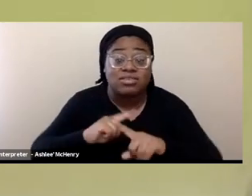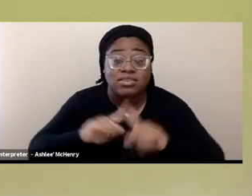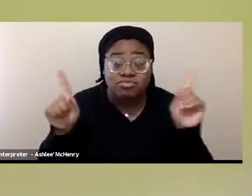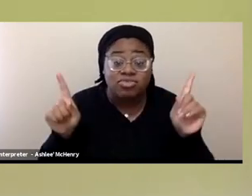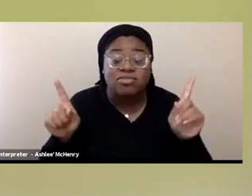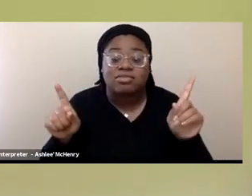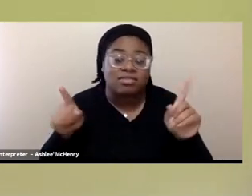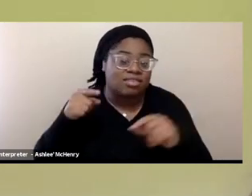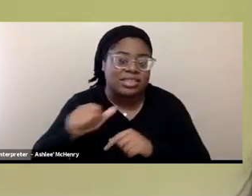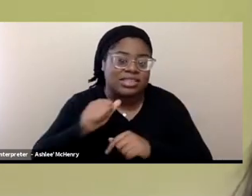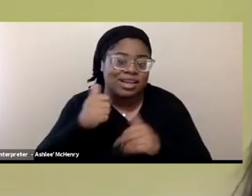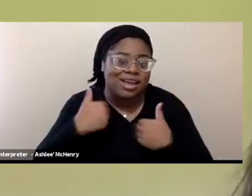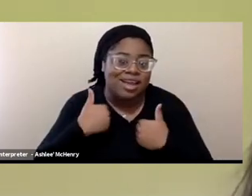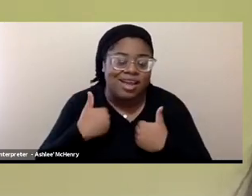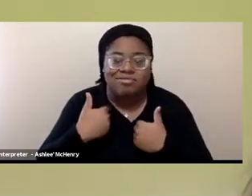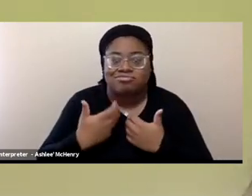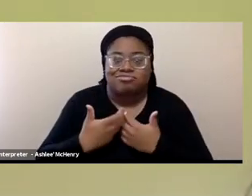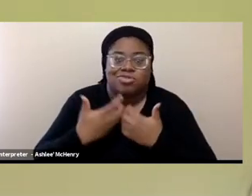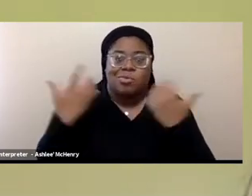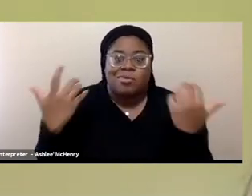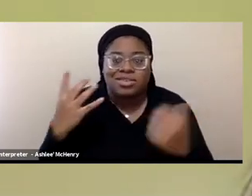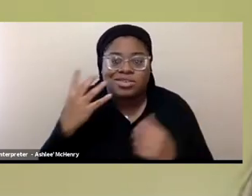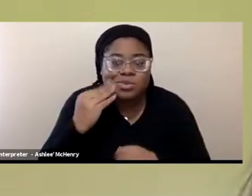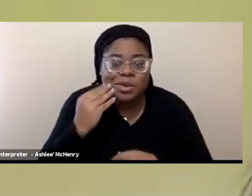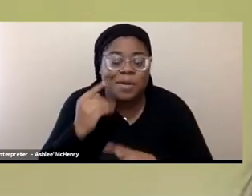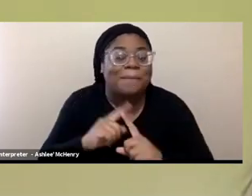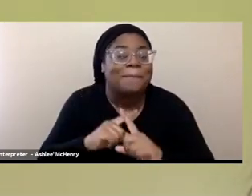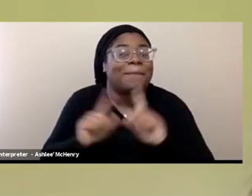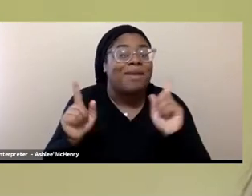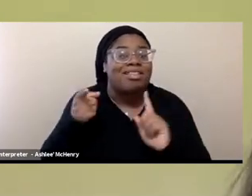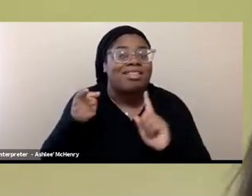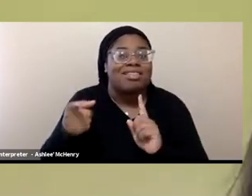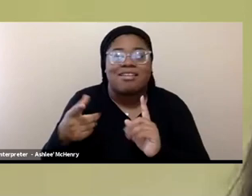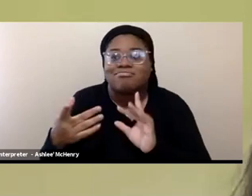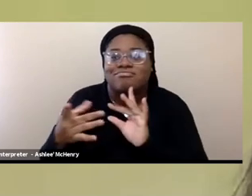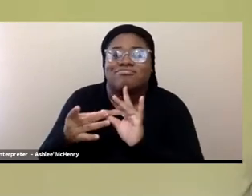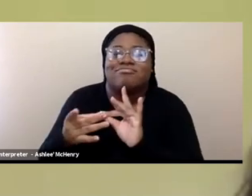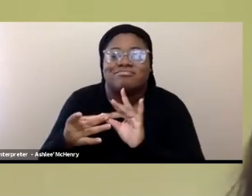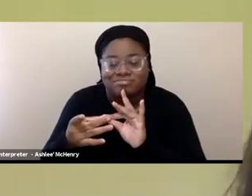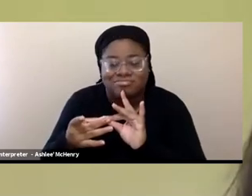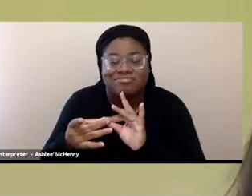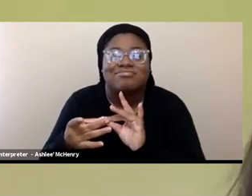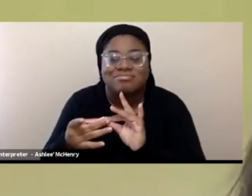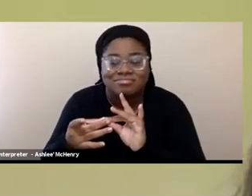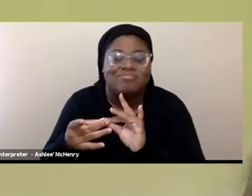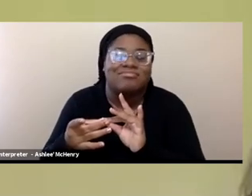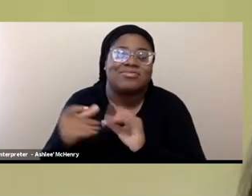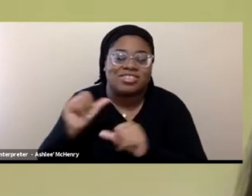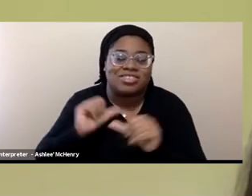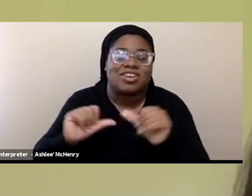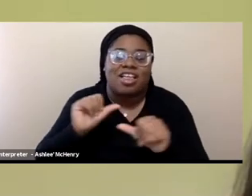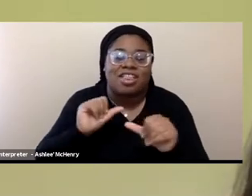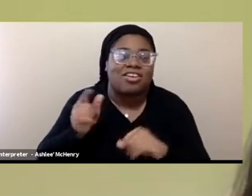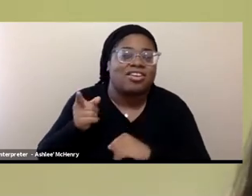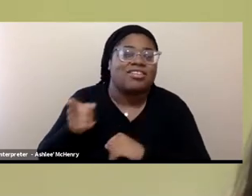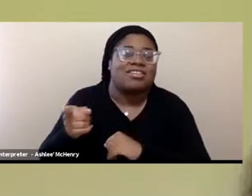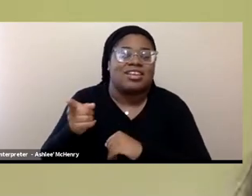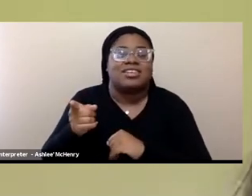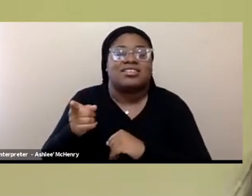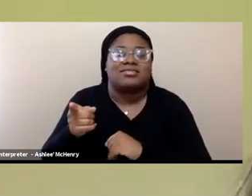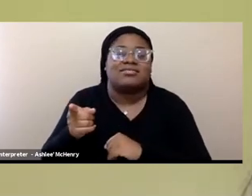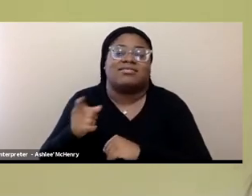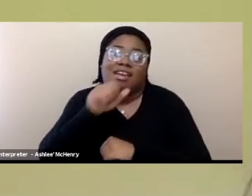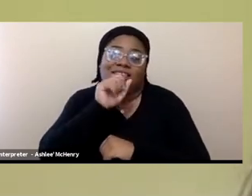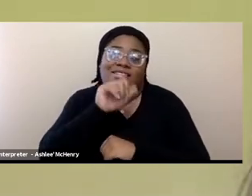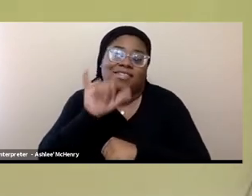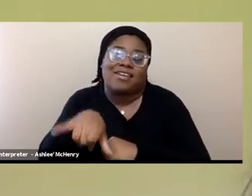have a ton of experience or anything, but they clicked with each other so well and with the existing cast. And I loved